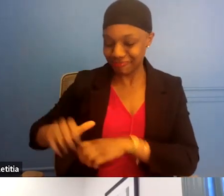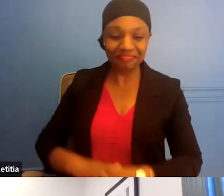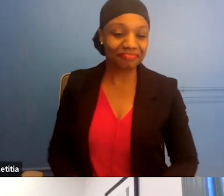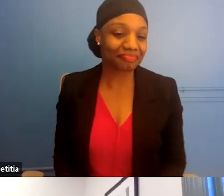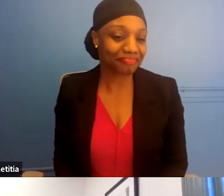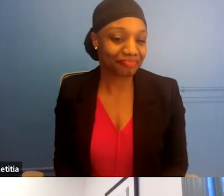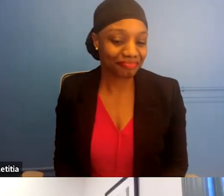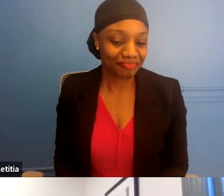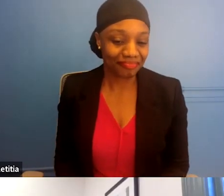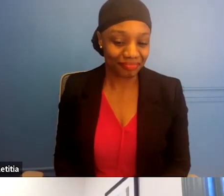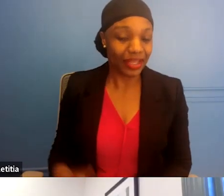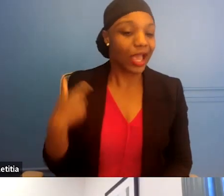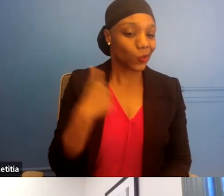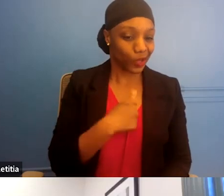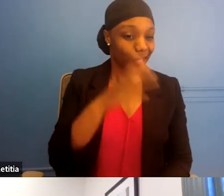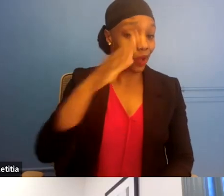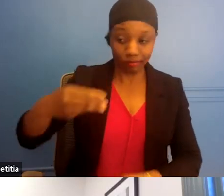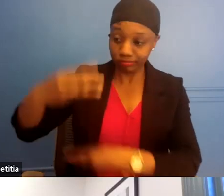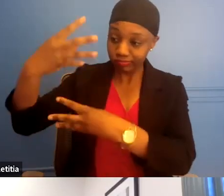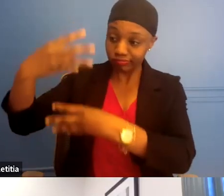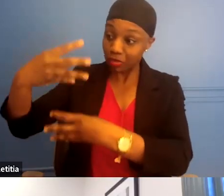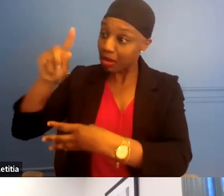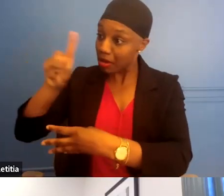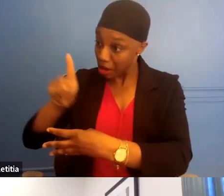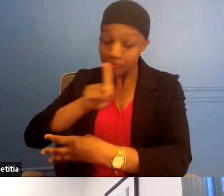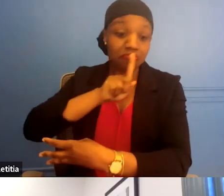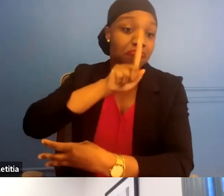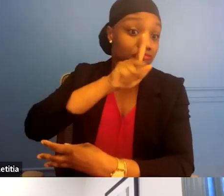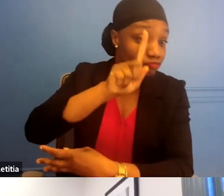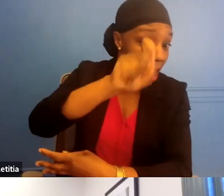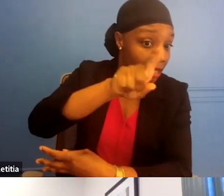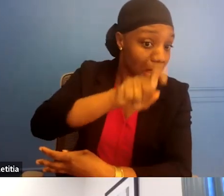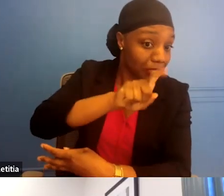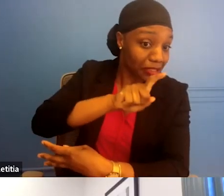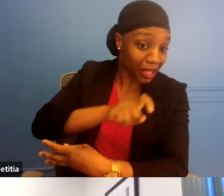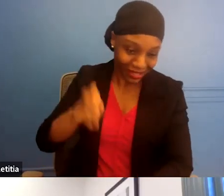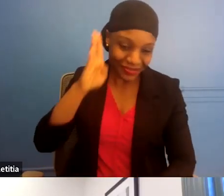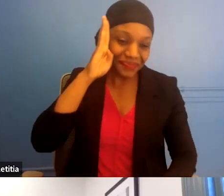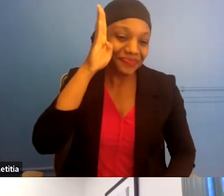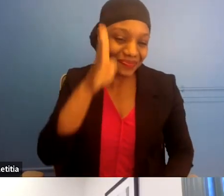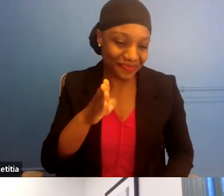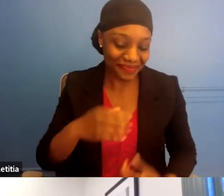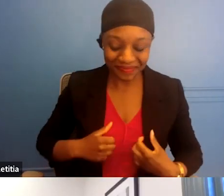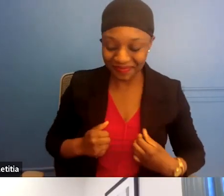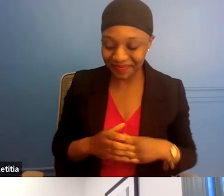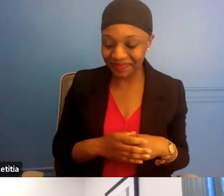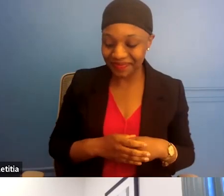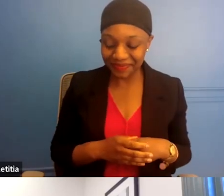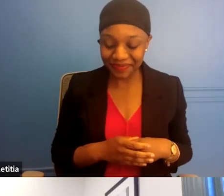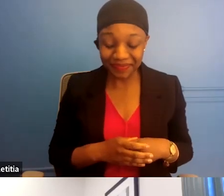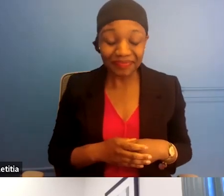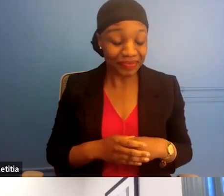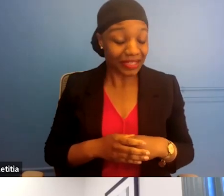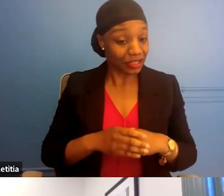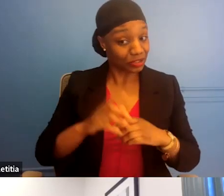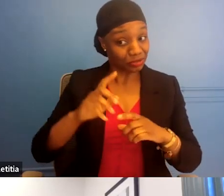we will get to those toward the end of our conversation. These conversations, all which we've